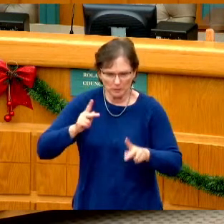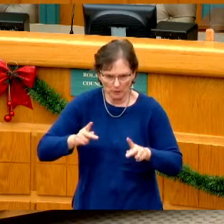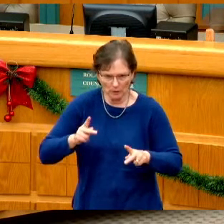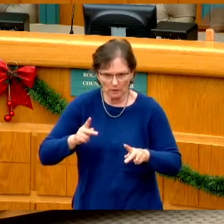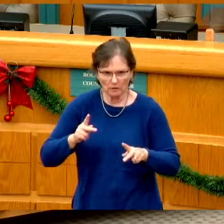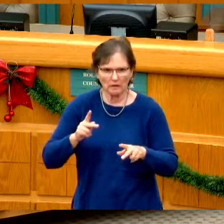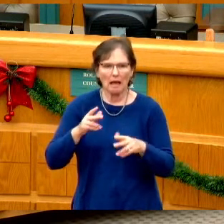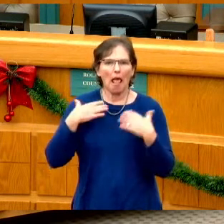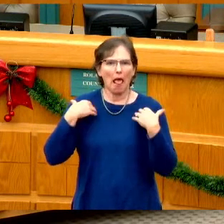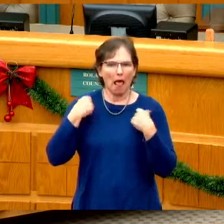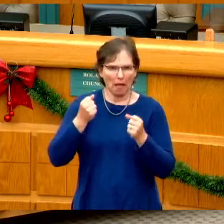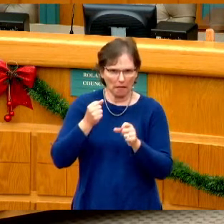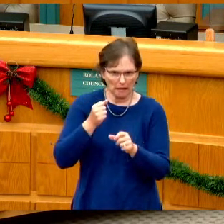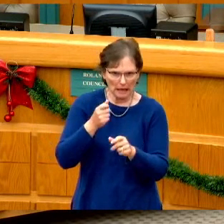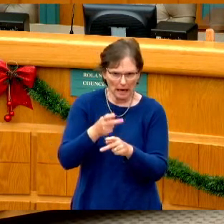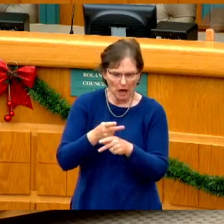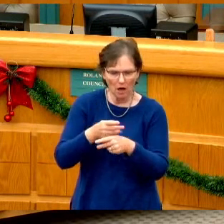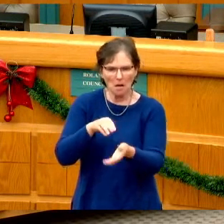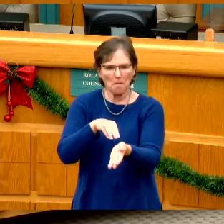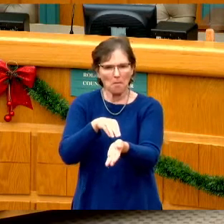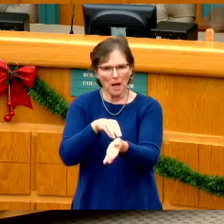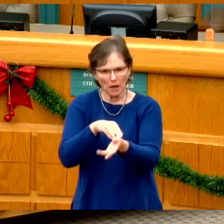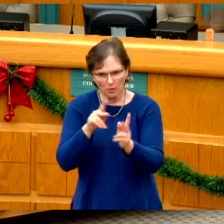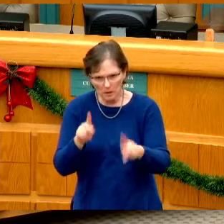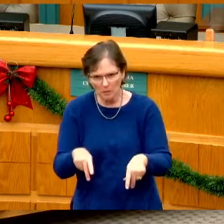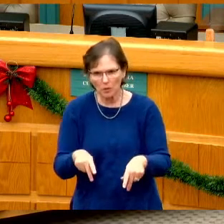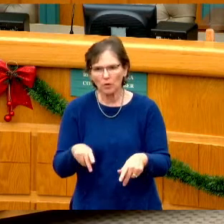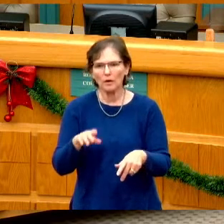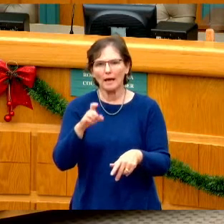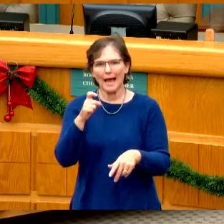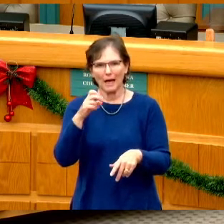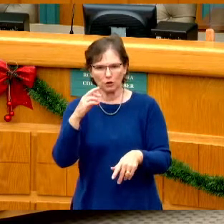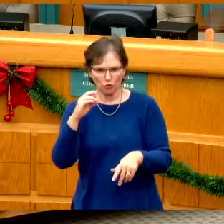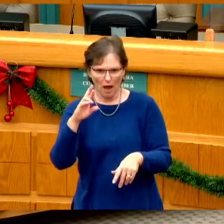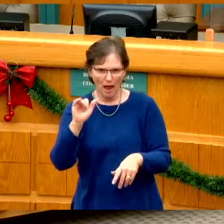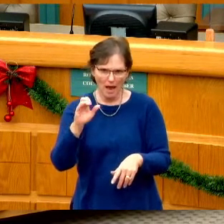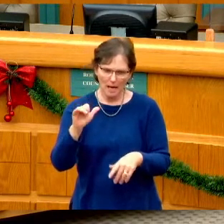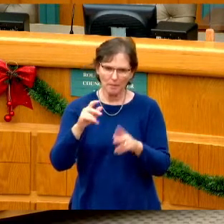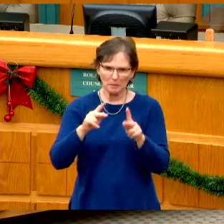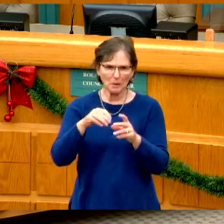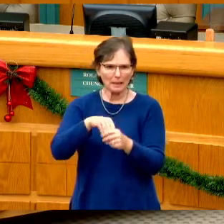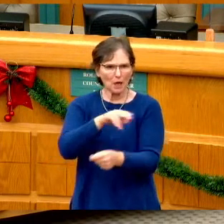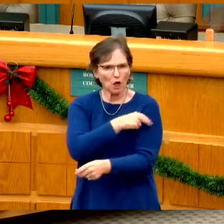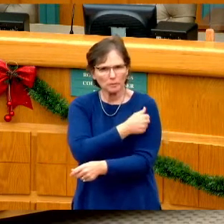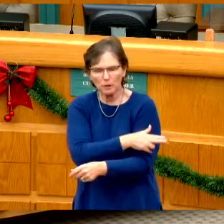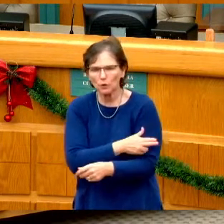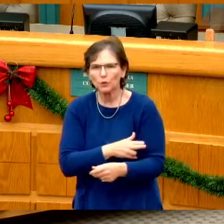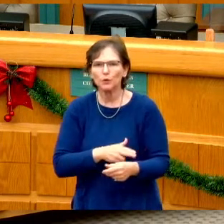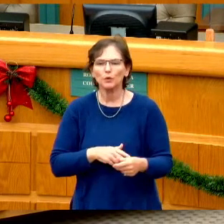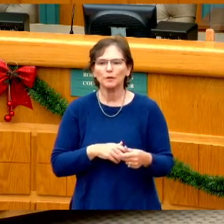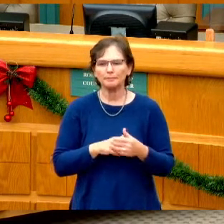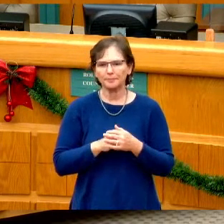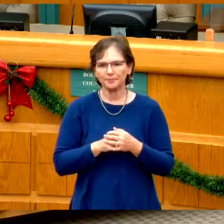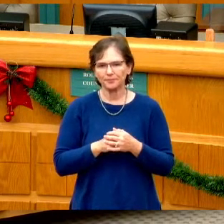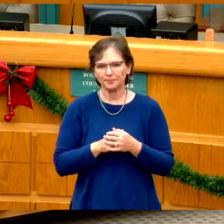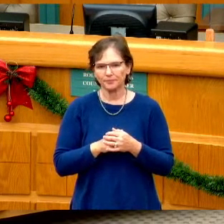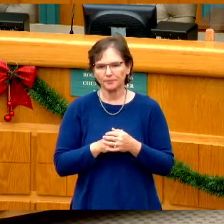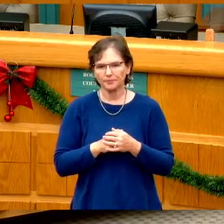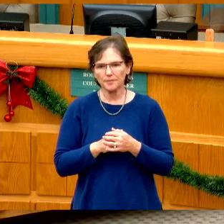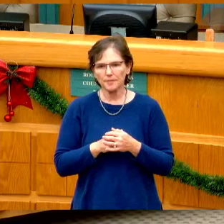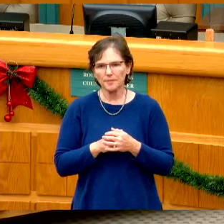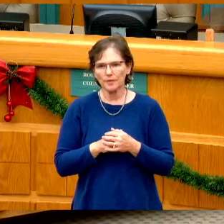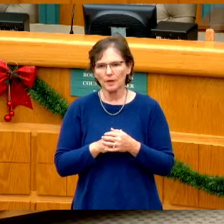geographic diversity, and as always, transparency. 2 vaccine candidates are currently scheduled to go